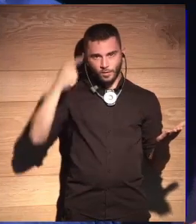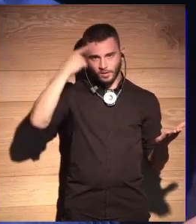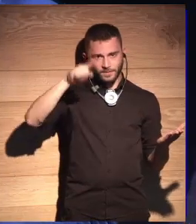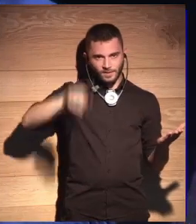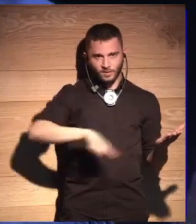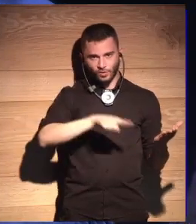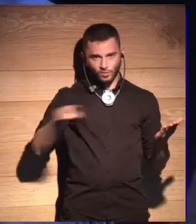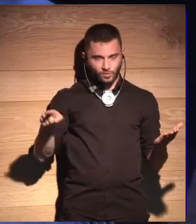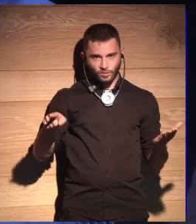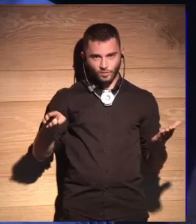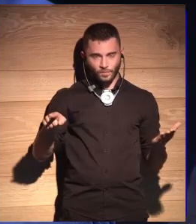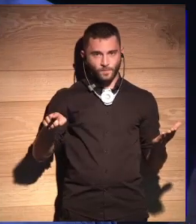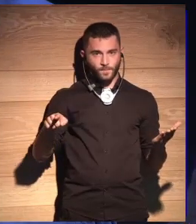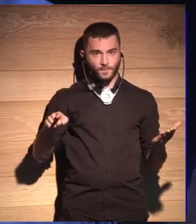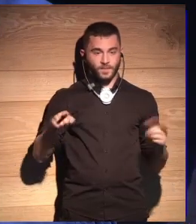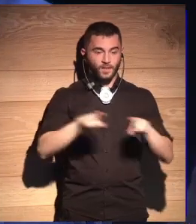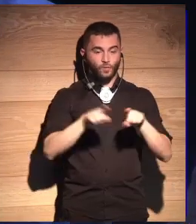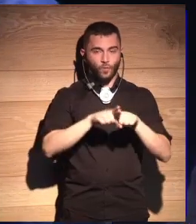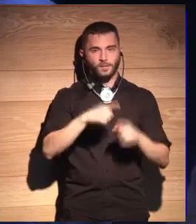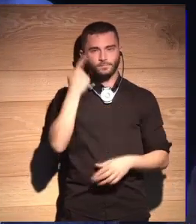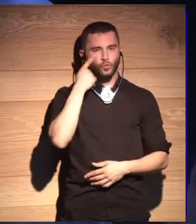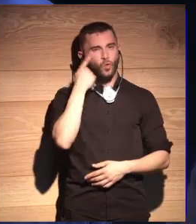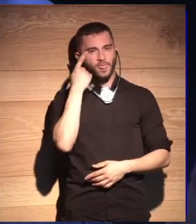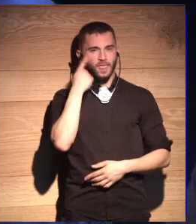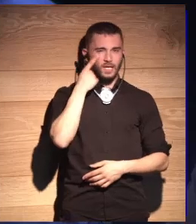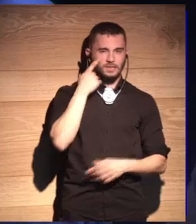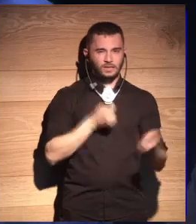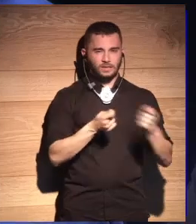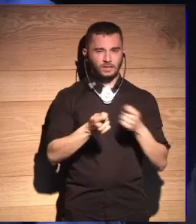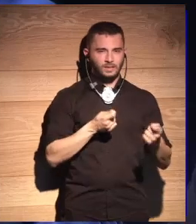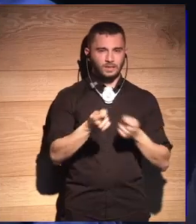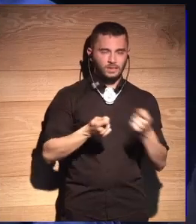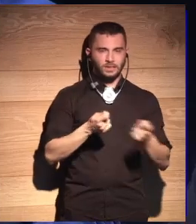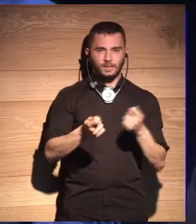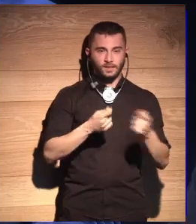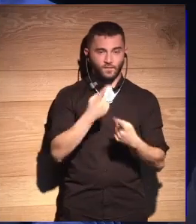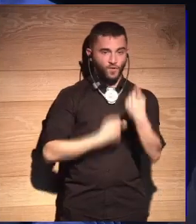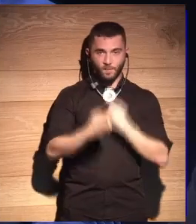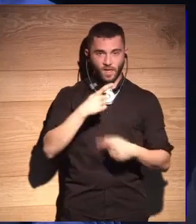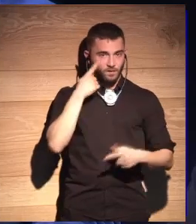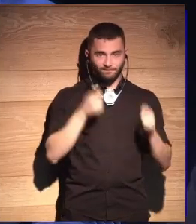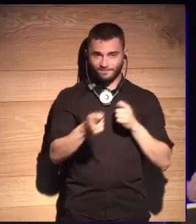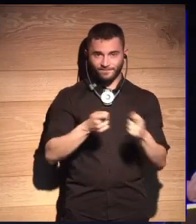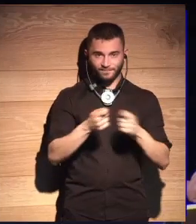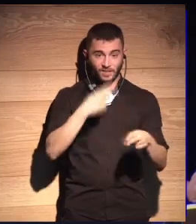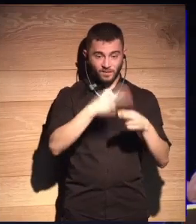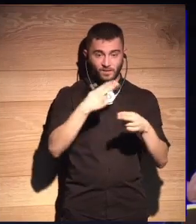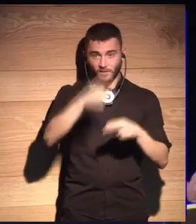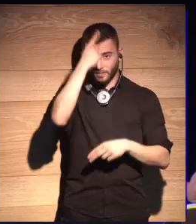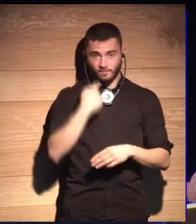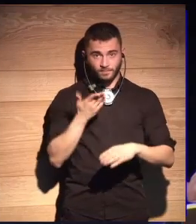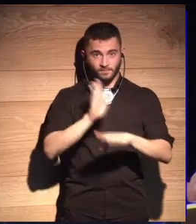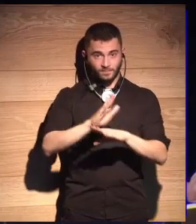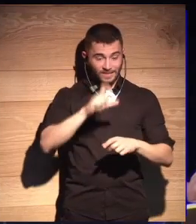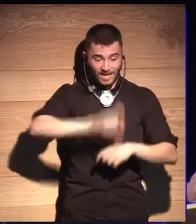of news and information, namely the journalists, and then the politicians who are the sort of the representatives of the people. Now, I think that there has been a